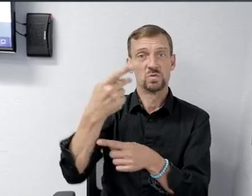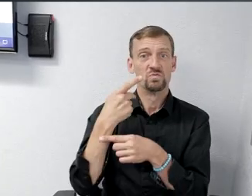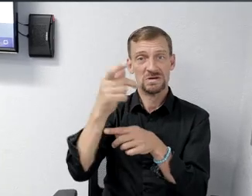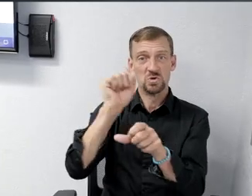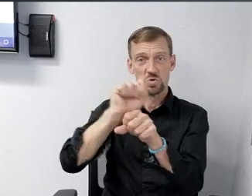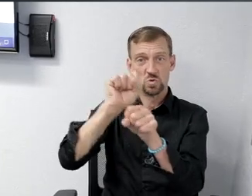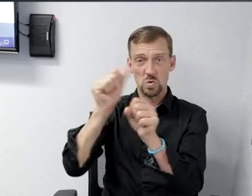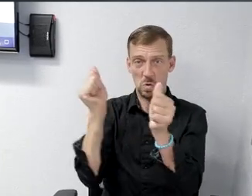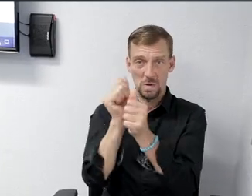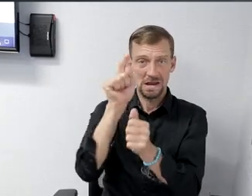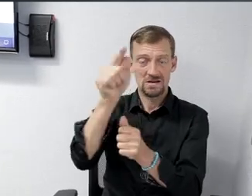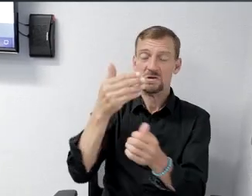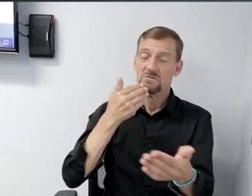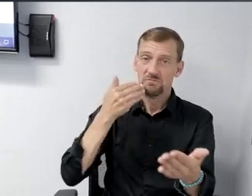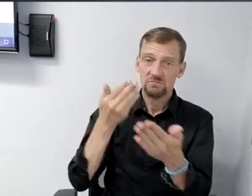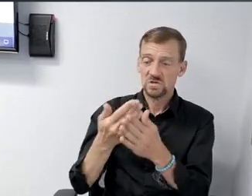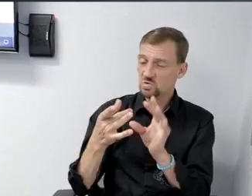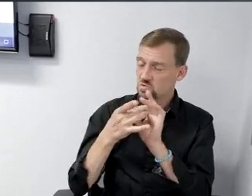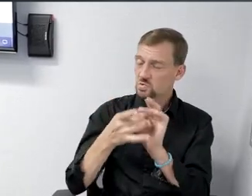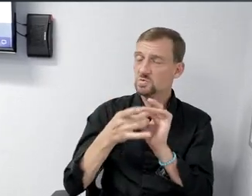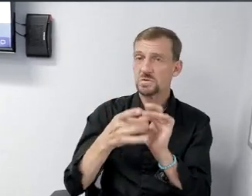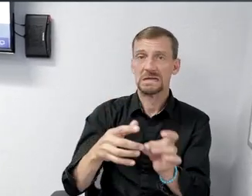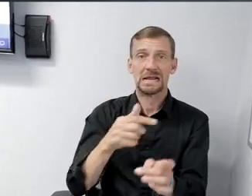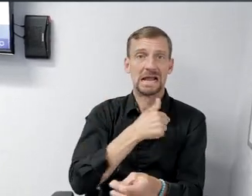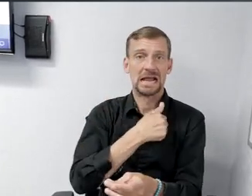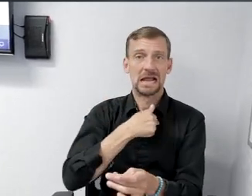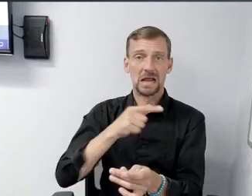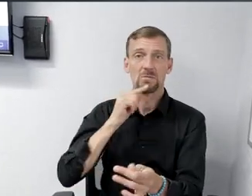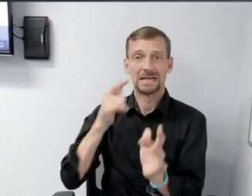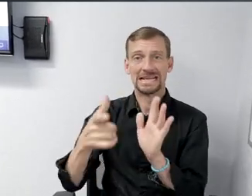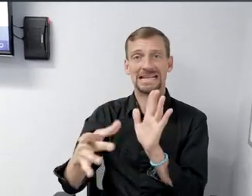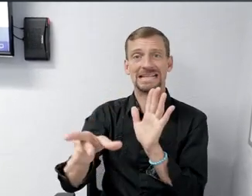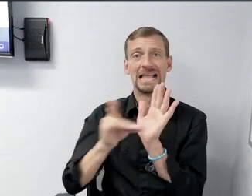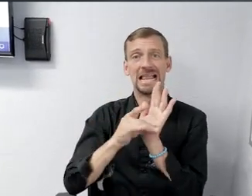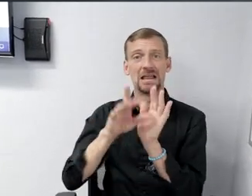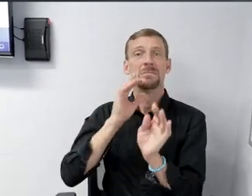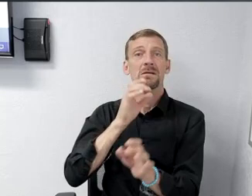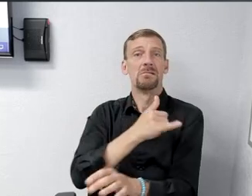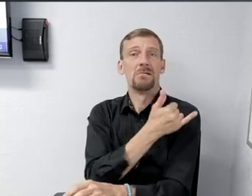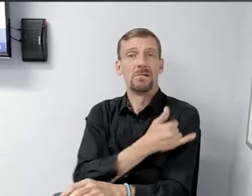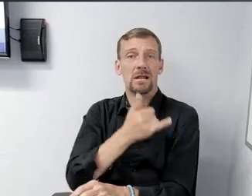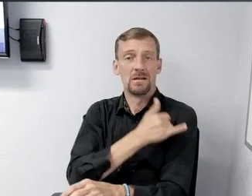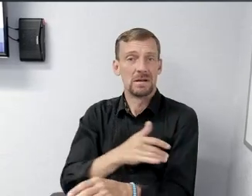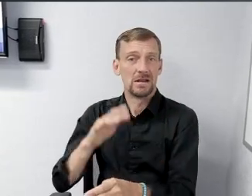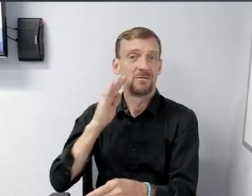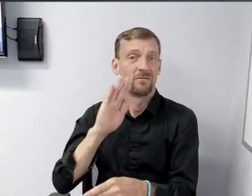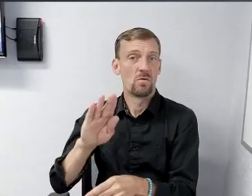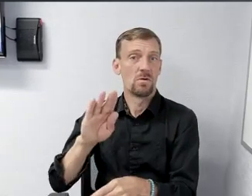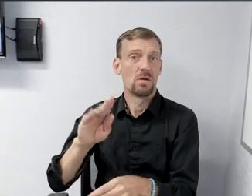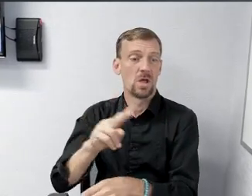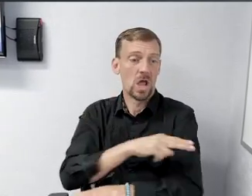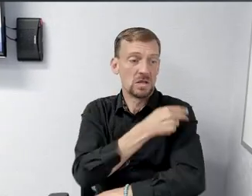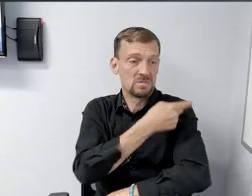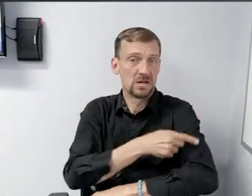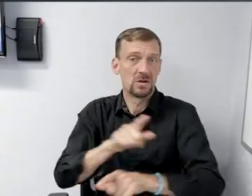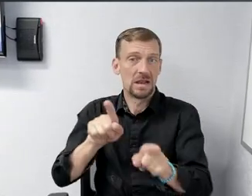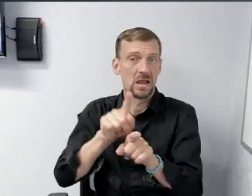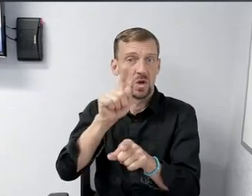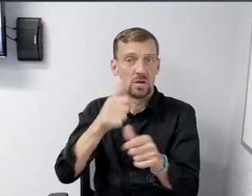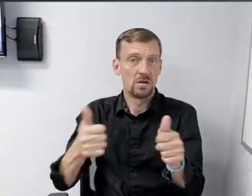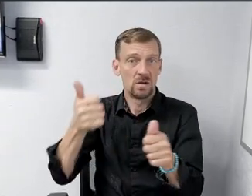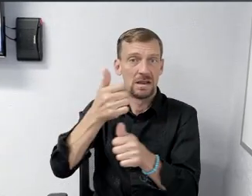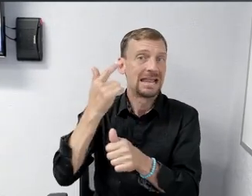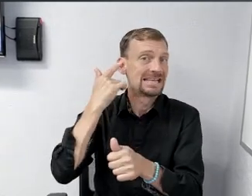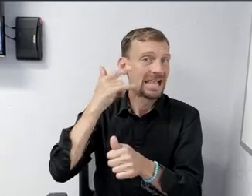closely with them. I was actually selected by the California Hospital Association last week as one of the